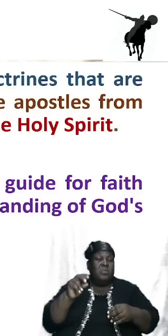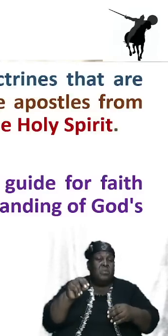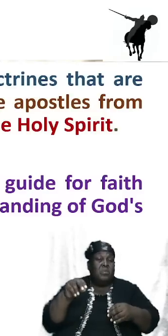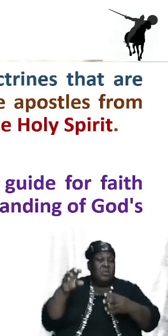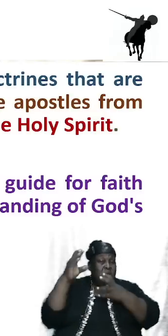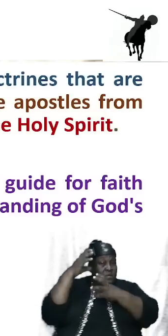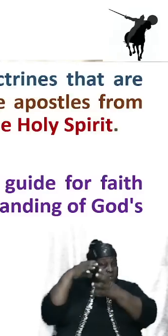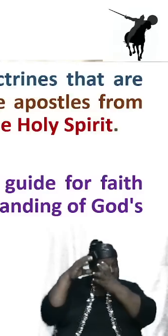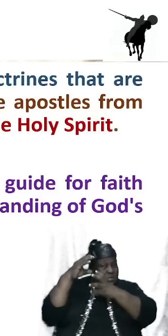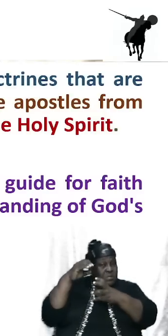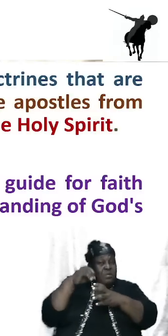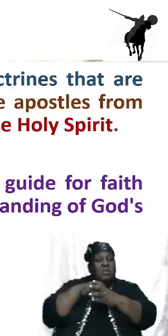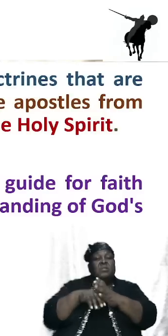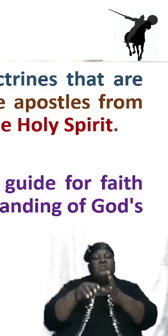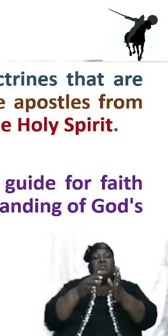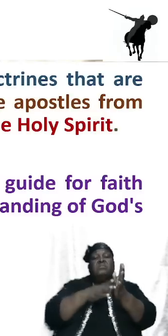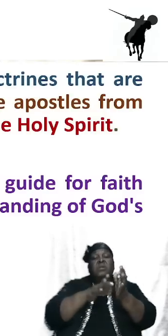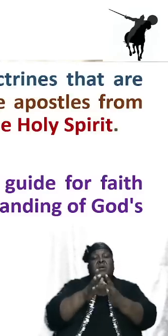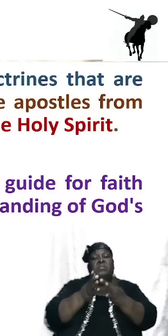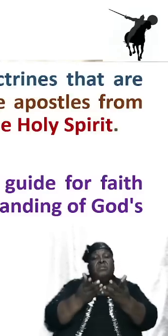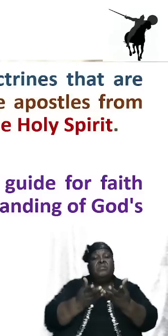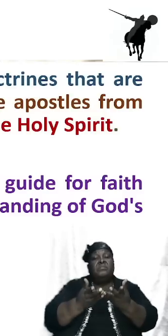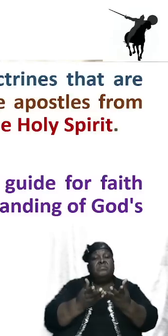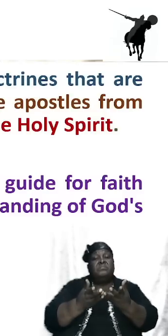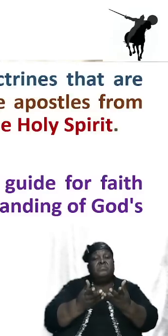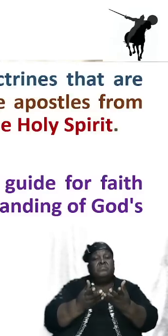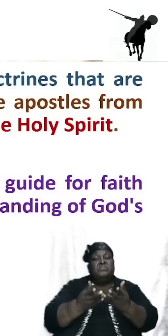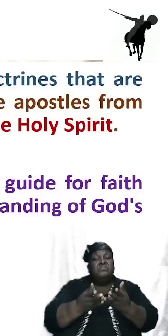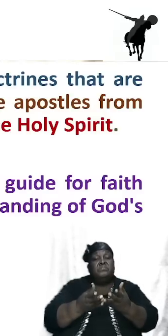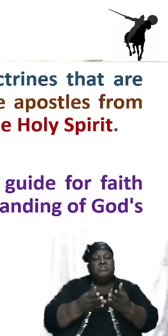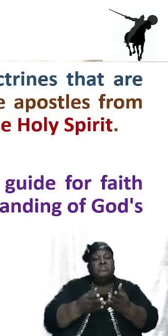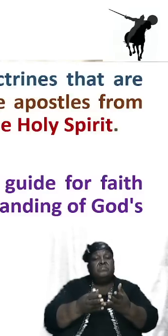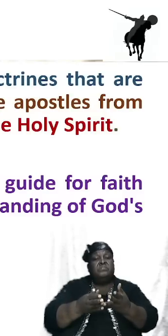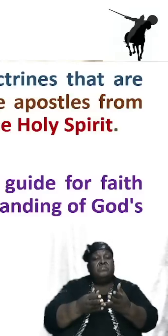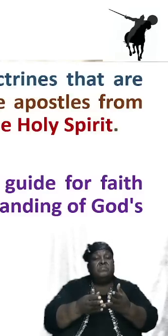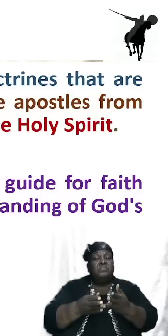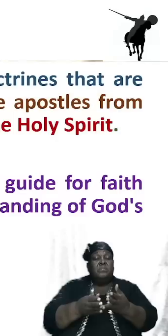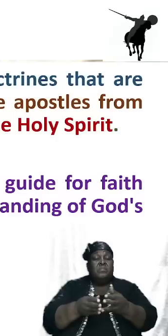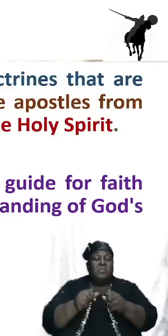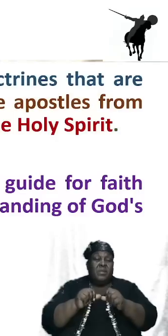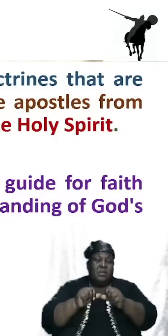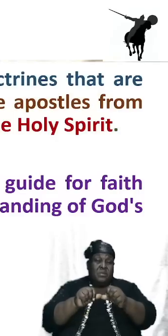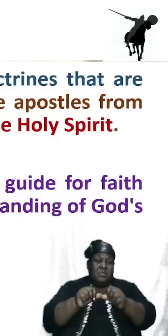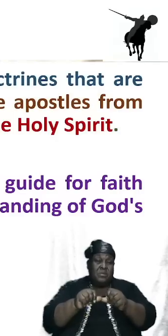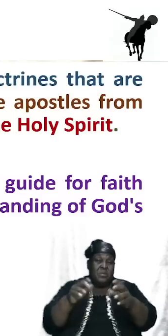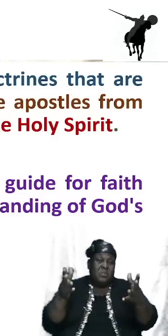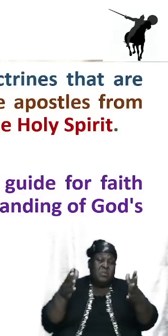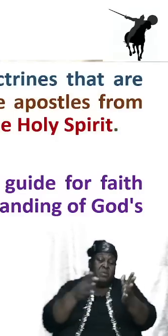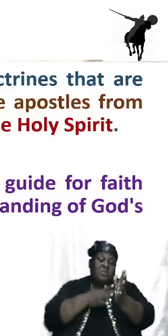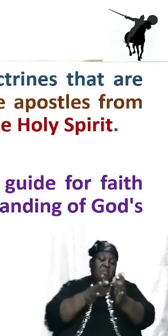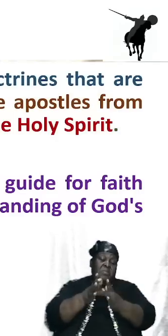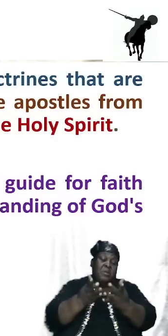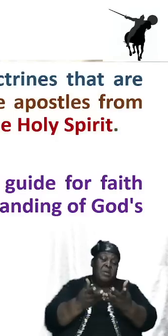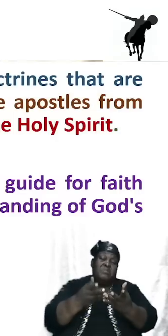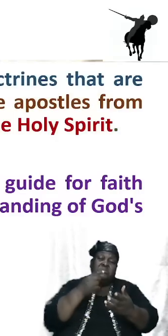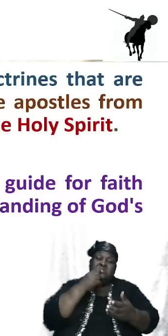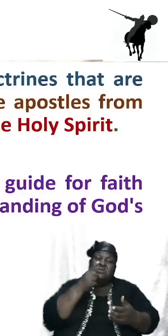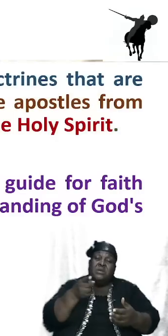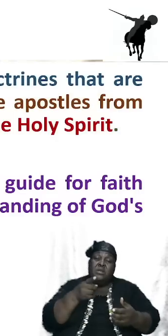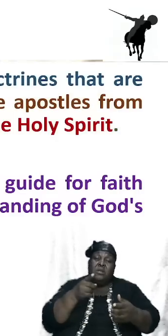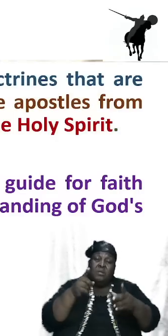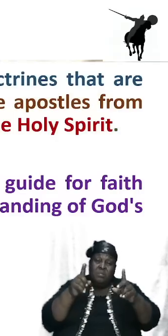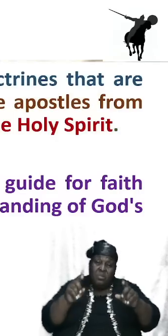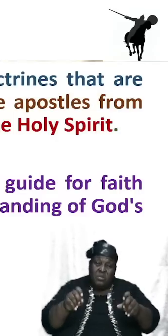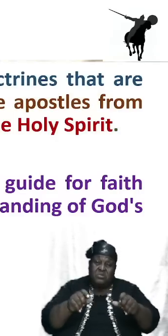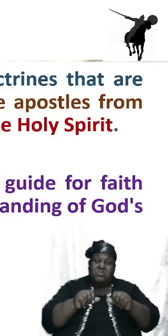verse that you bring to me. But apart from the fact that it must be consistent with what the Bible has to say, it must be consistent